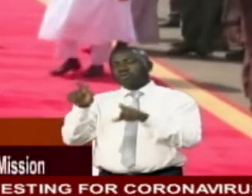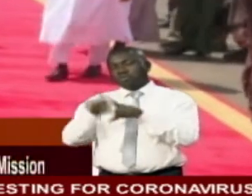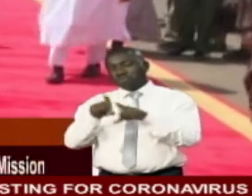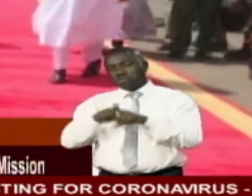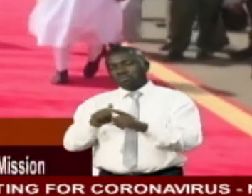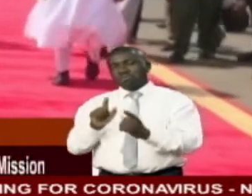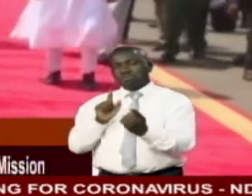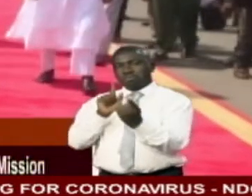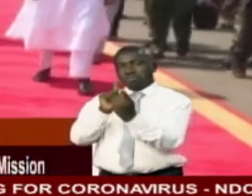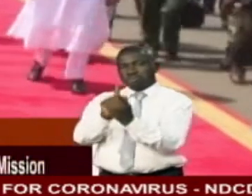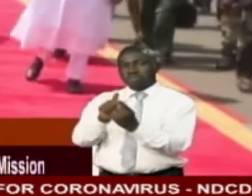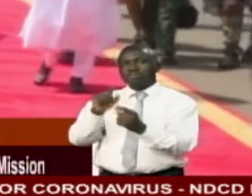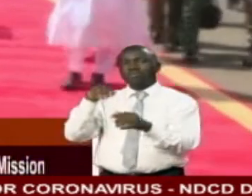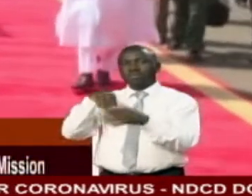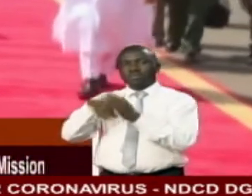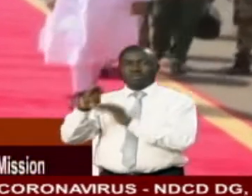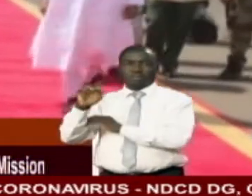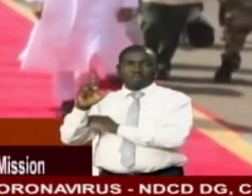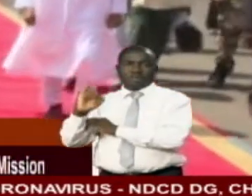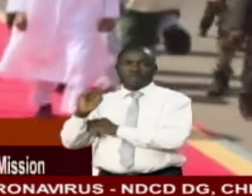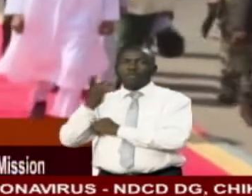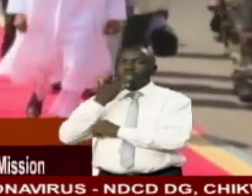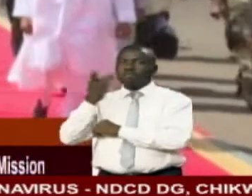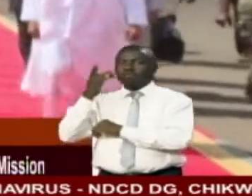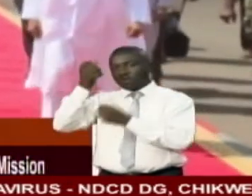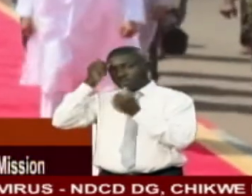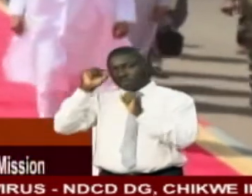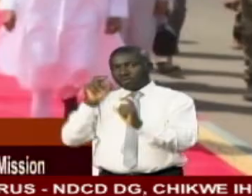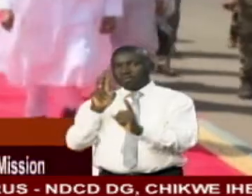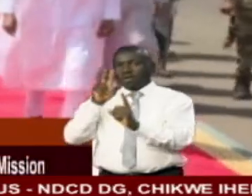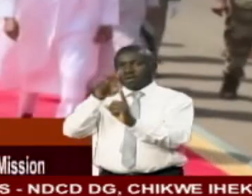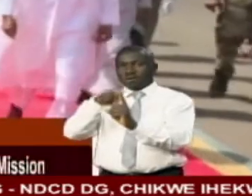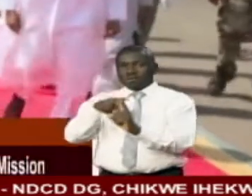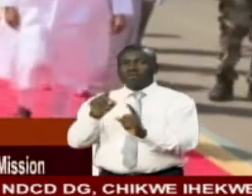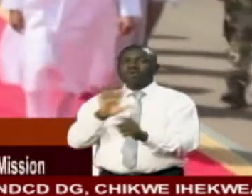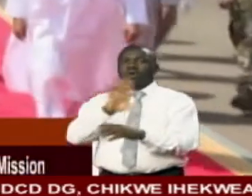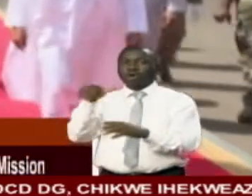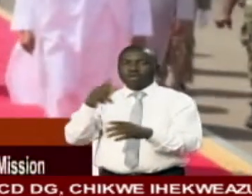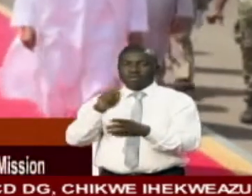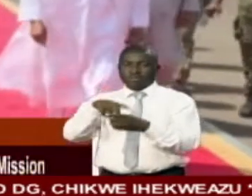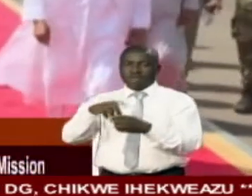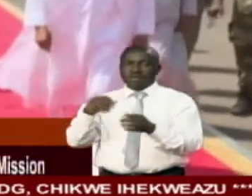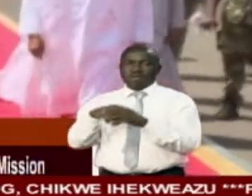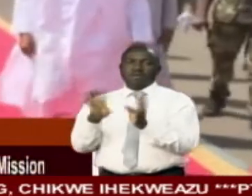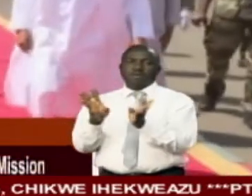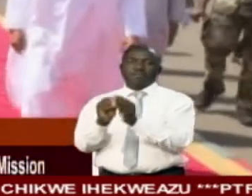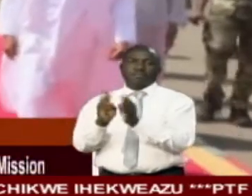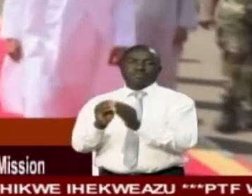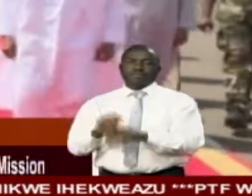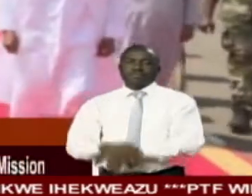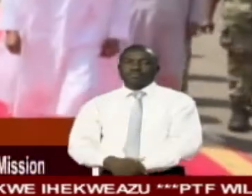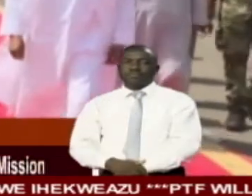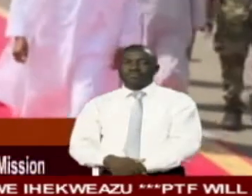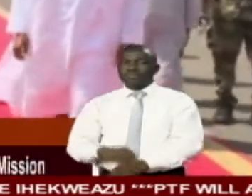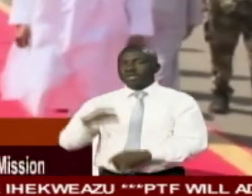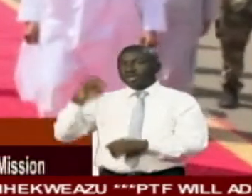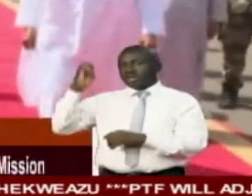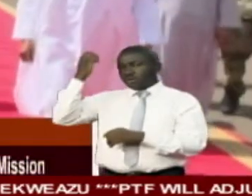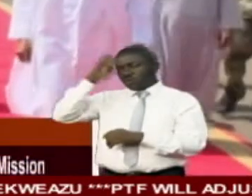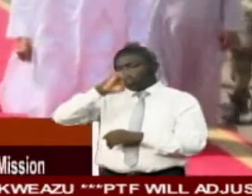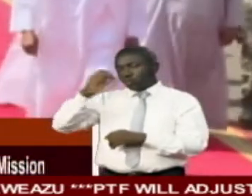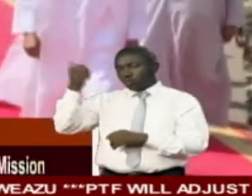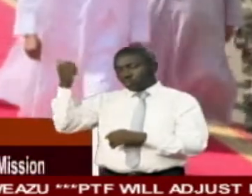to Mali, former President Goodluck Jonathan, are participating in the meeting. The ECOWAS leaders are scheduled to